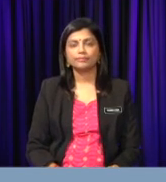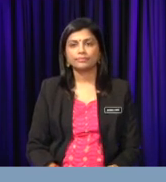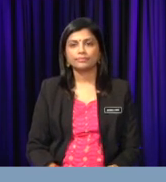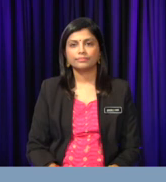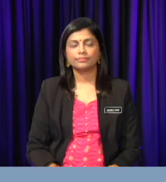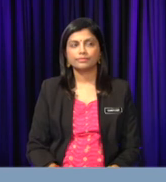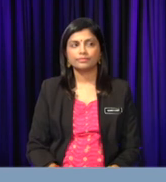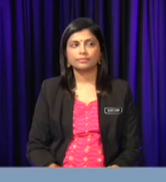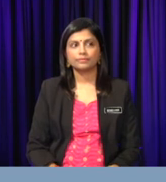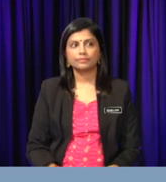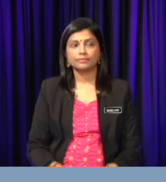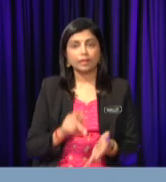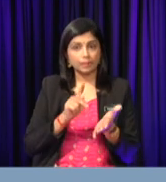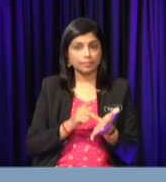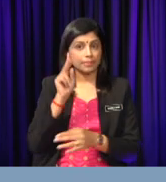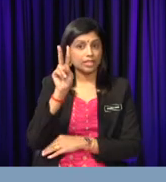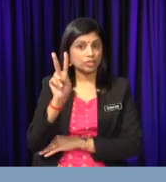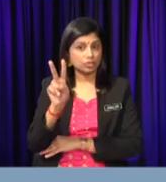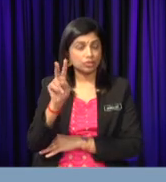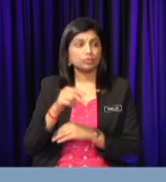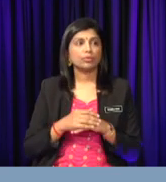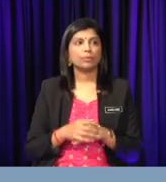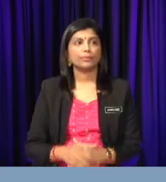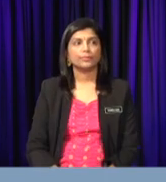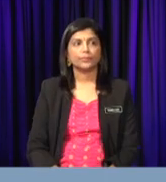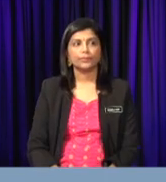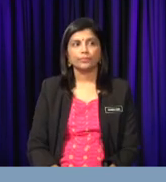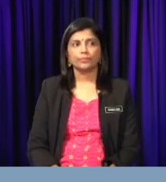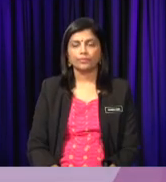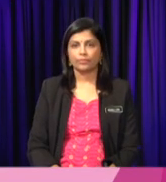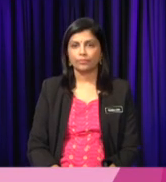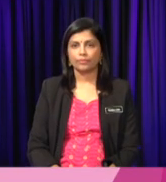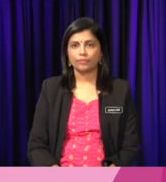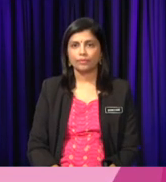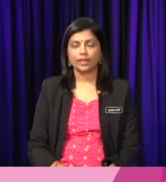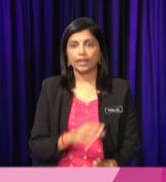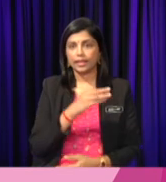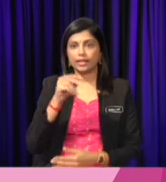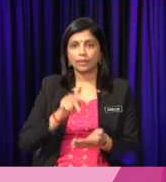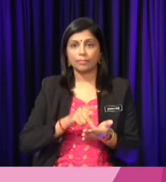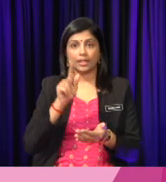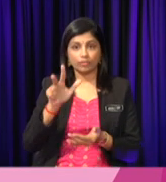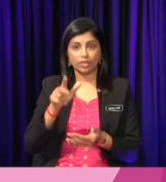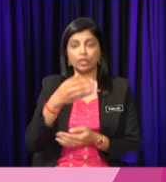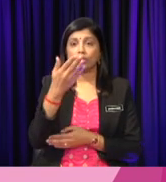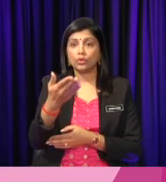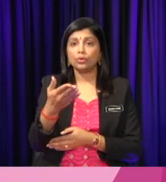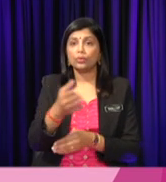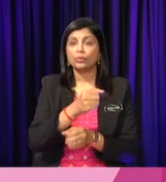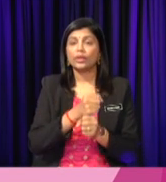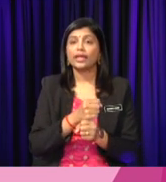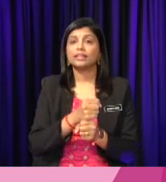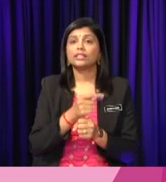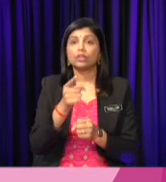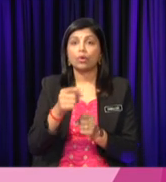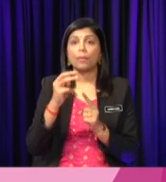And when you move on to part two and part three, that's where you will be given marks, okay? Mm-hmm. All right, I will